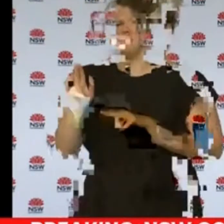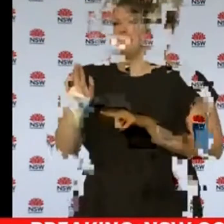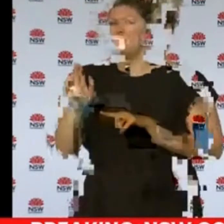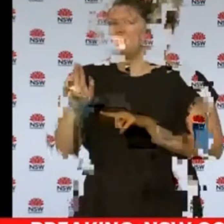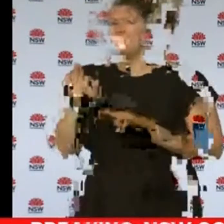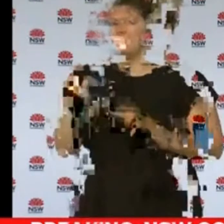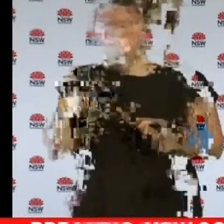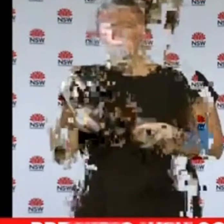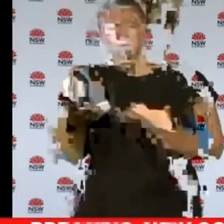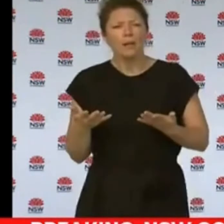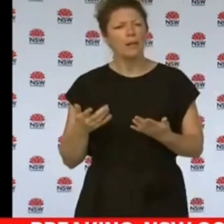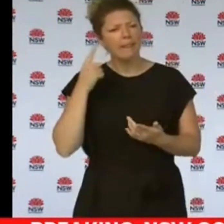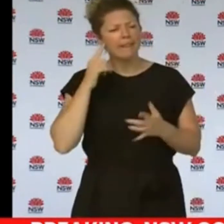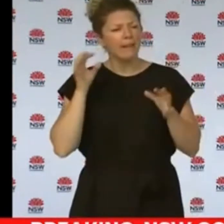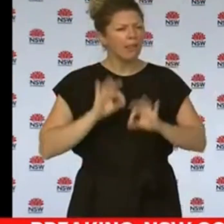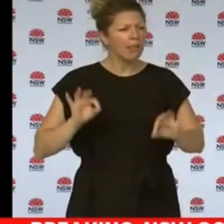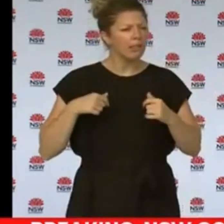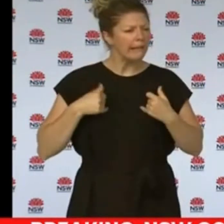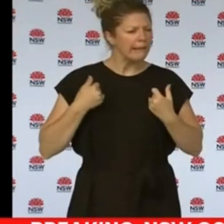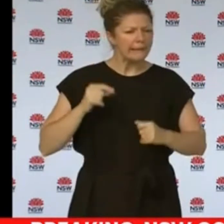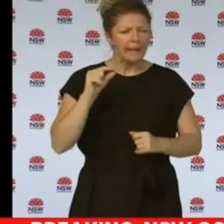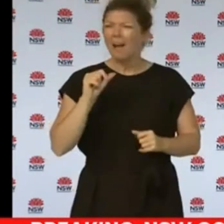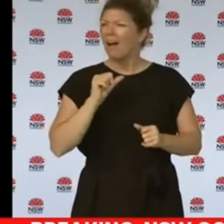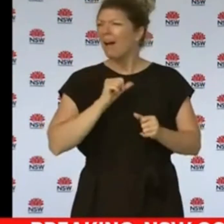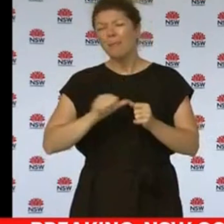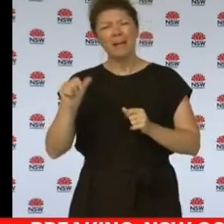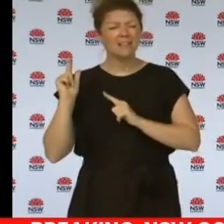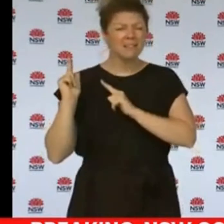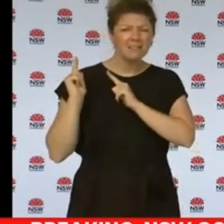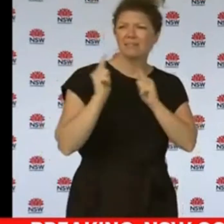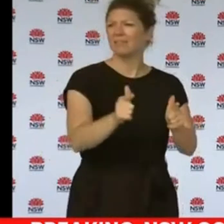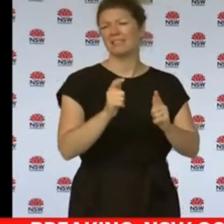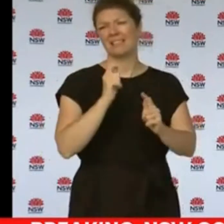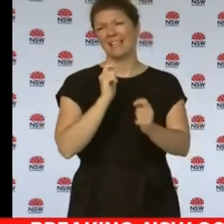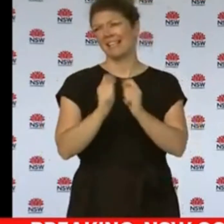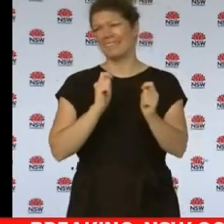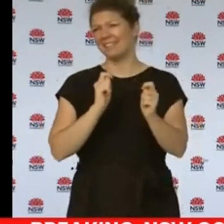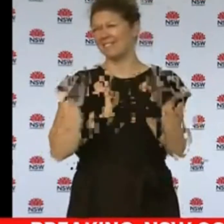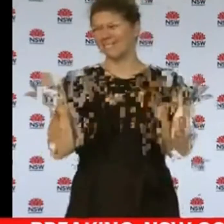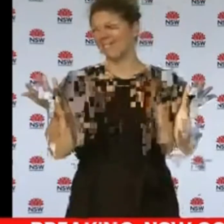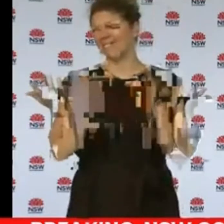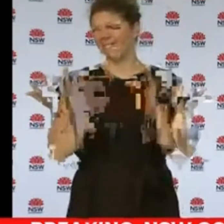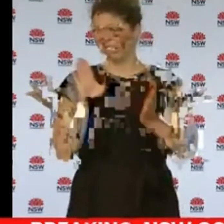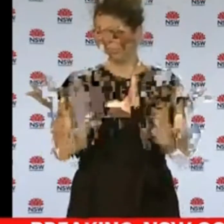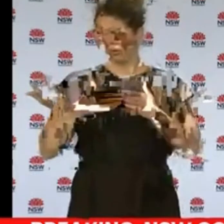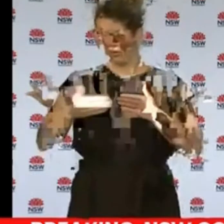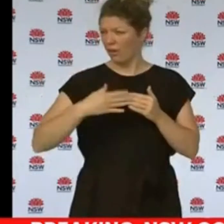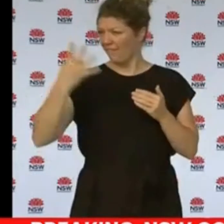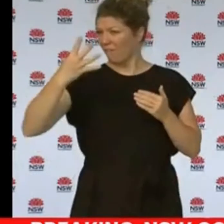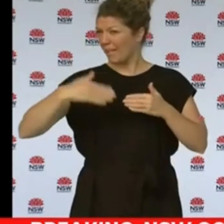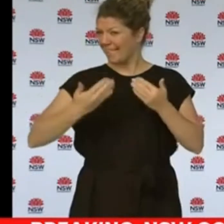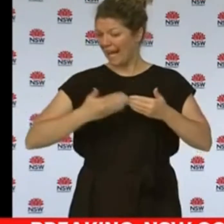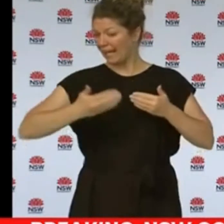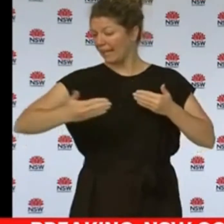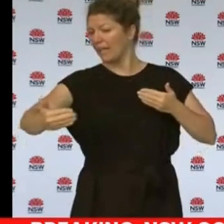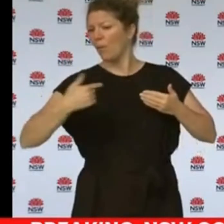whether if you have any symptoms at all, please come forward for testing at the earliest phase. It is critical for this next 14